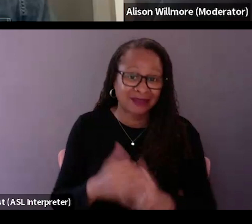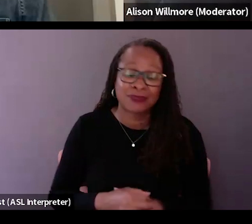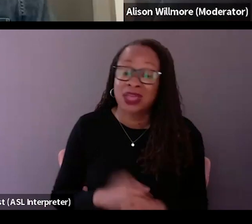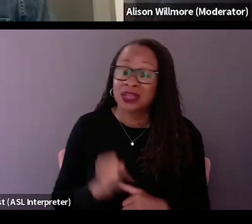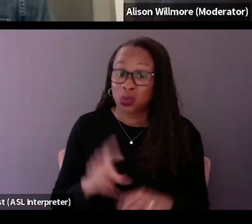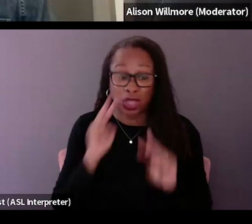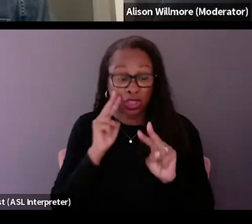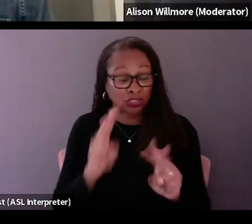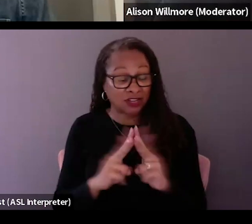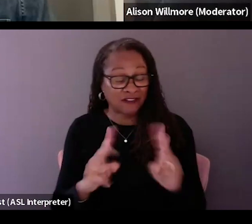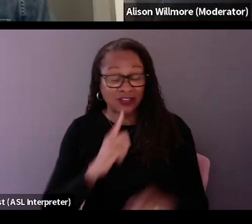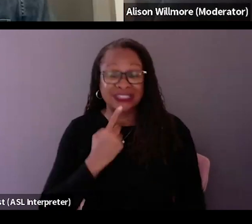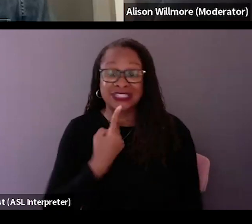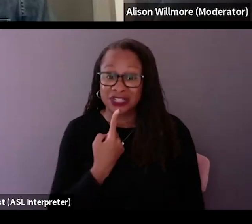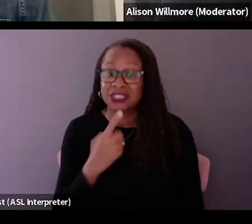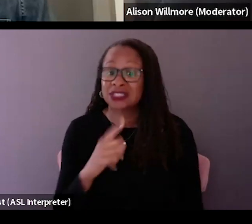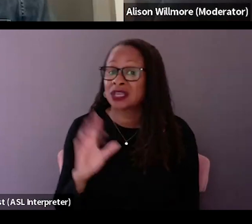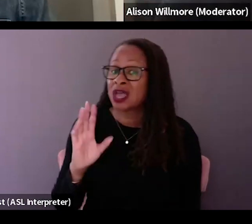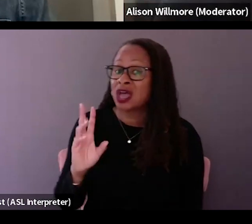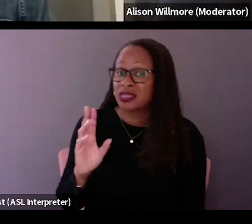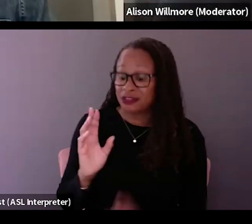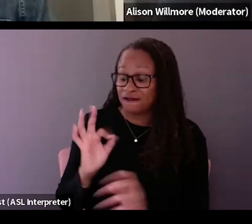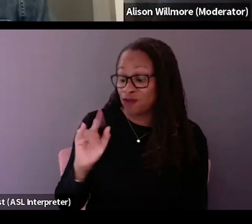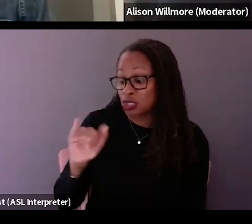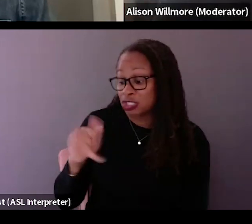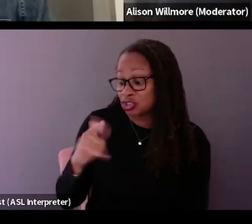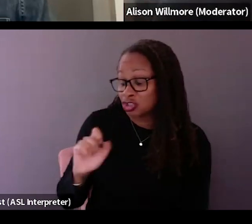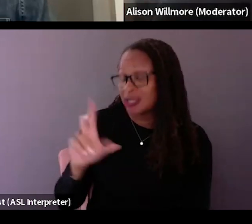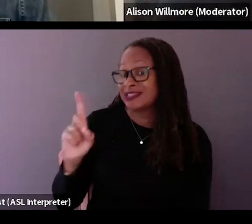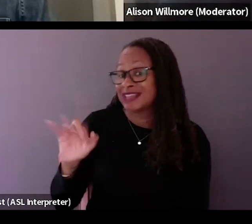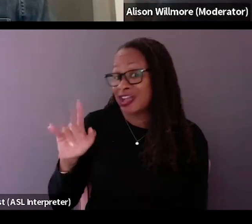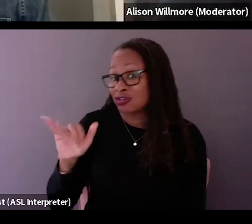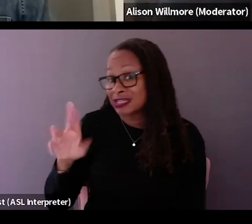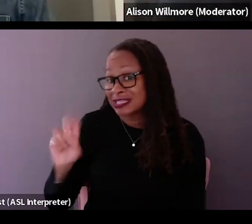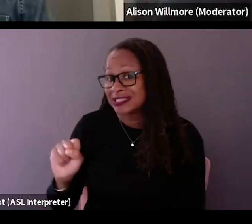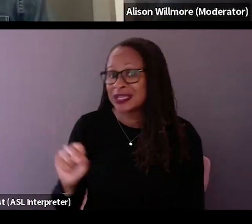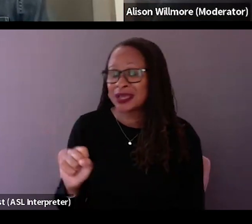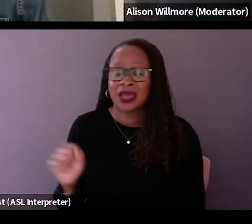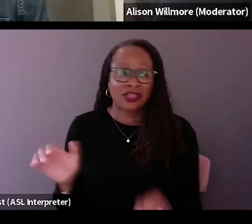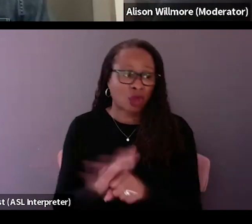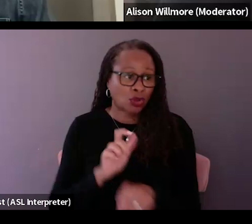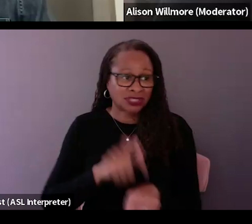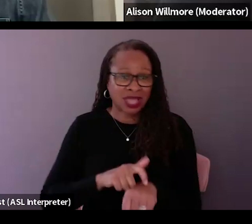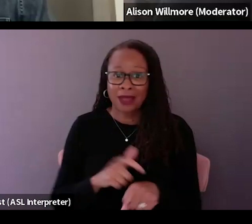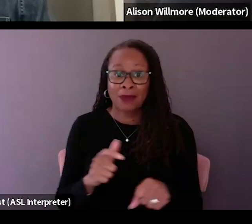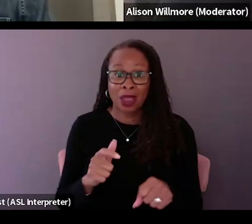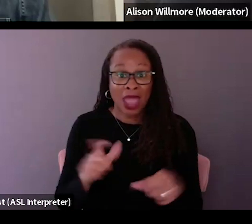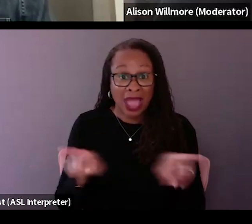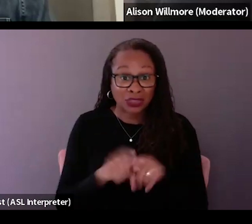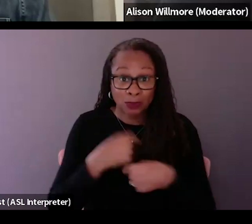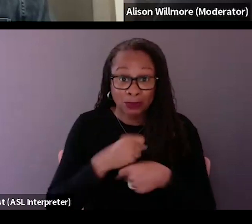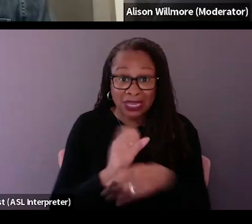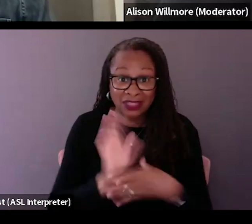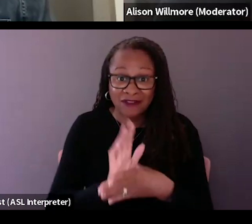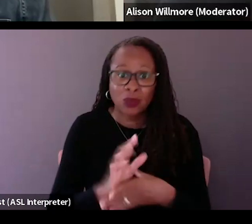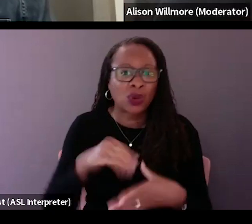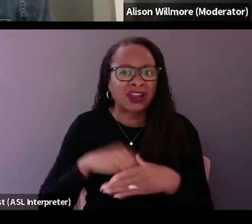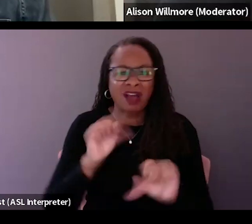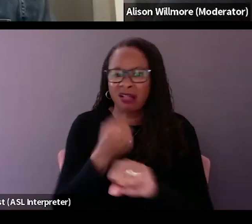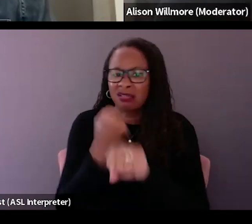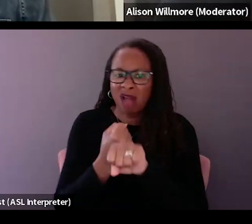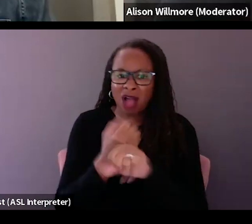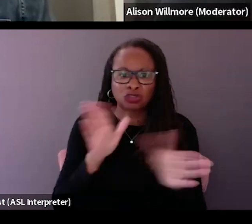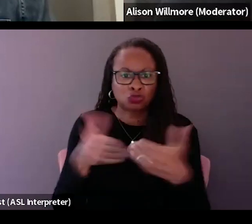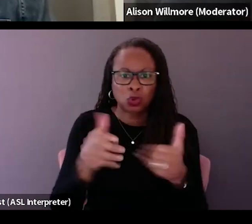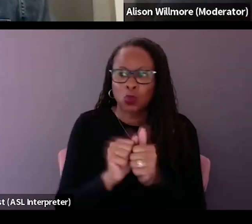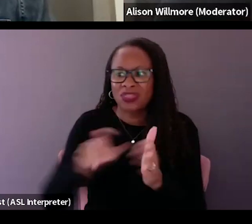the entire time we were making the film were in like a padlocked room with double security to make sure you had to have